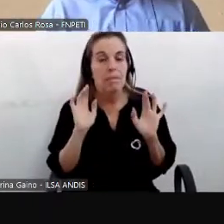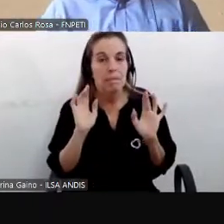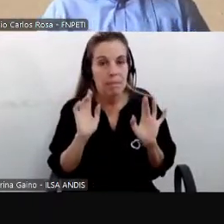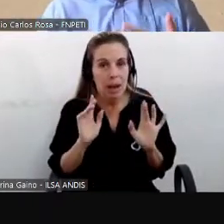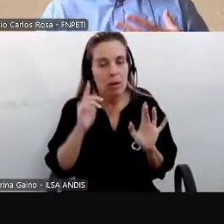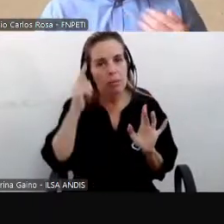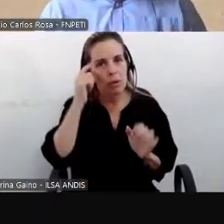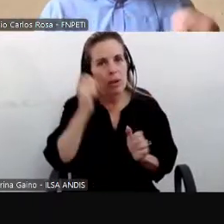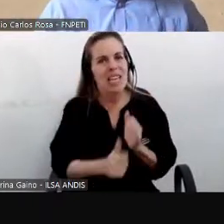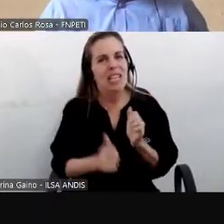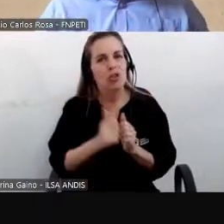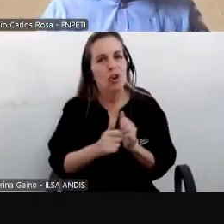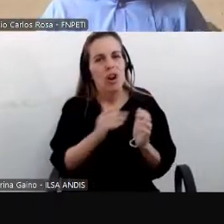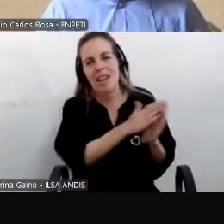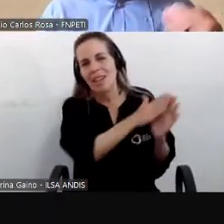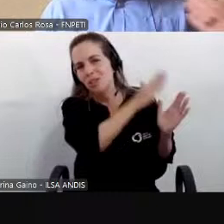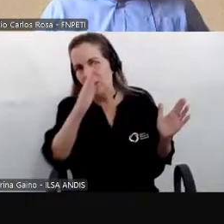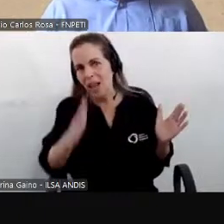However, in the